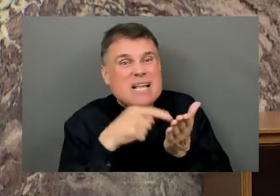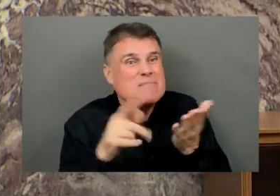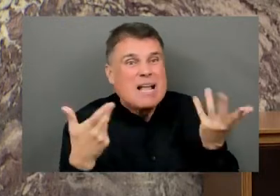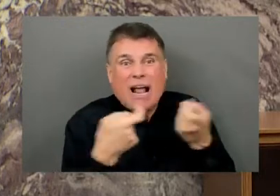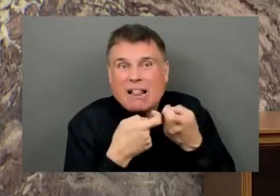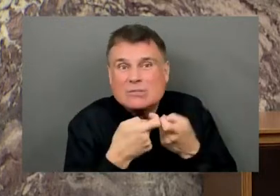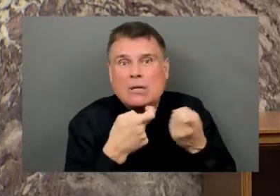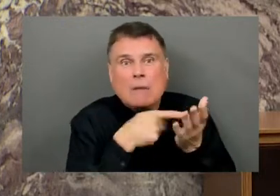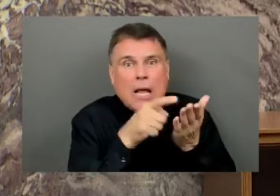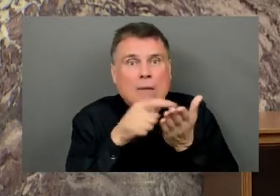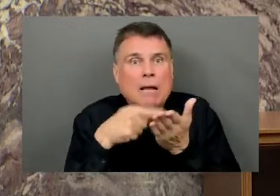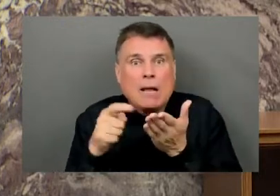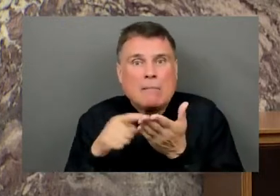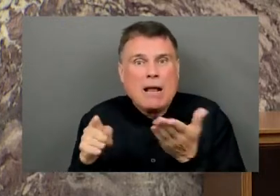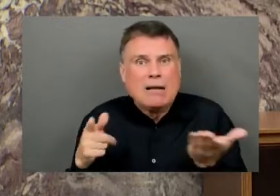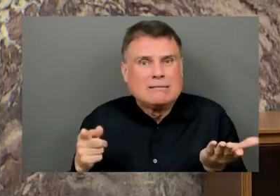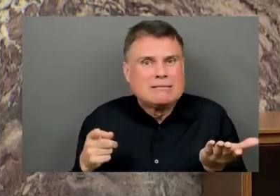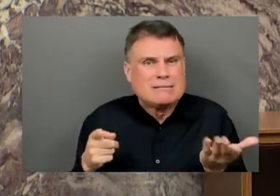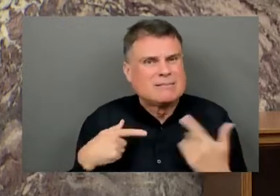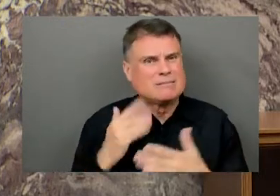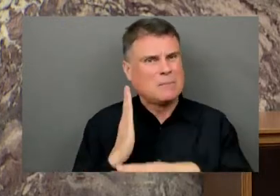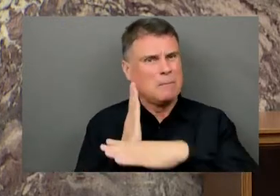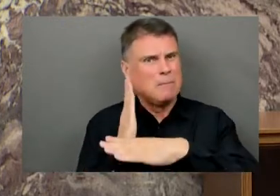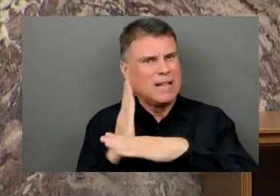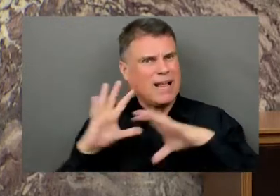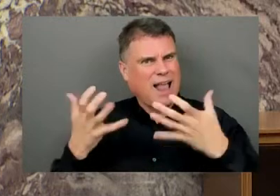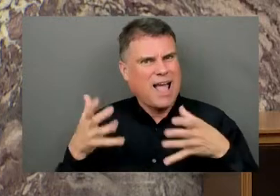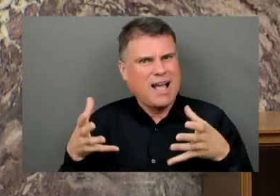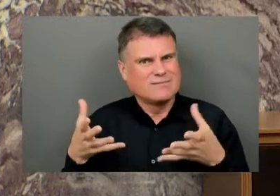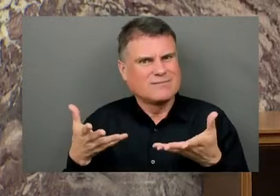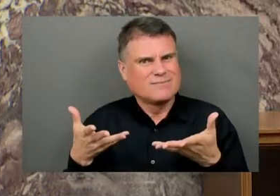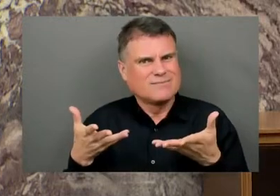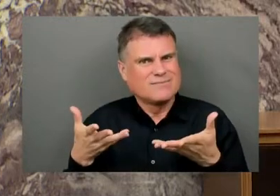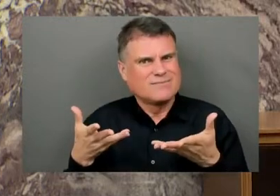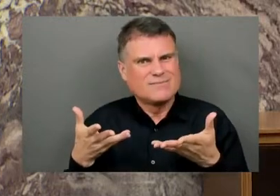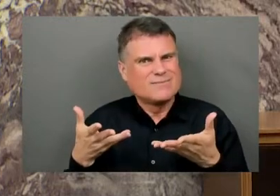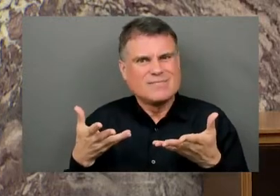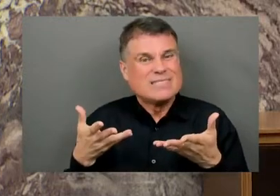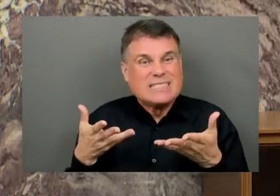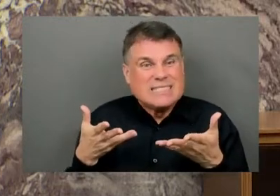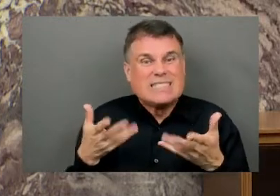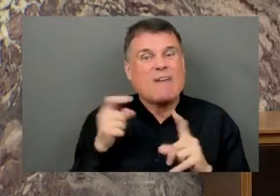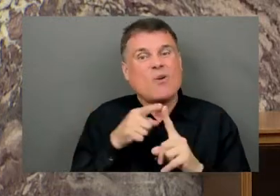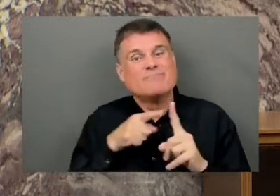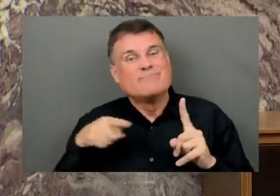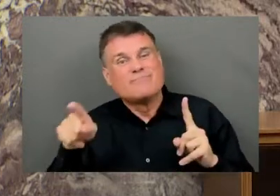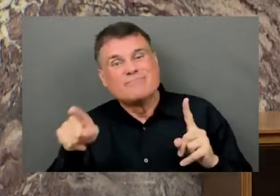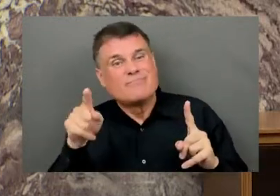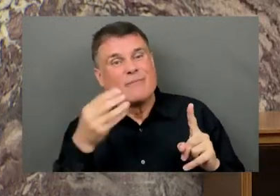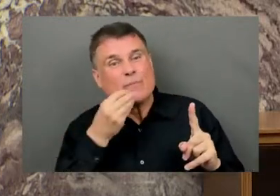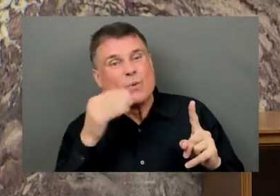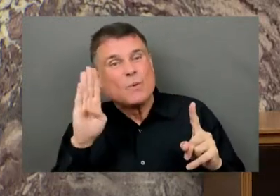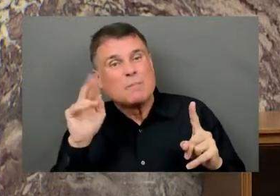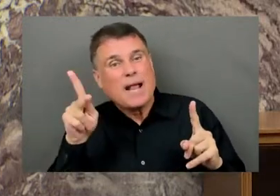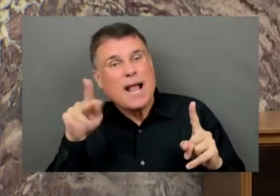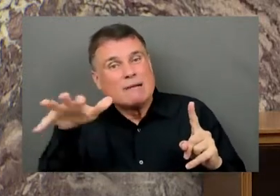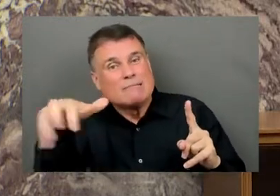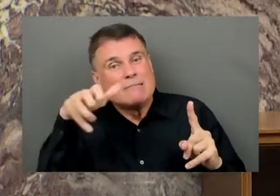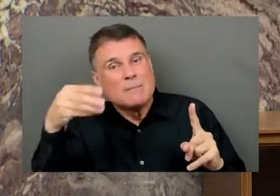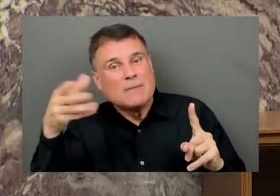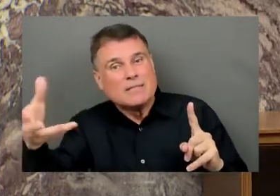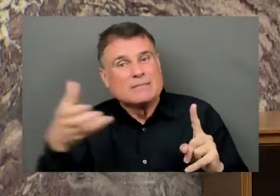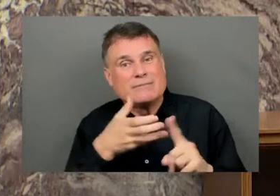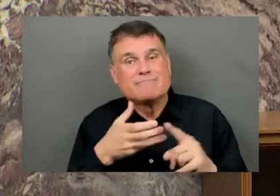to food banks or mortgage default," end quote. Why does the Premier continue to pile